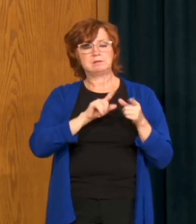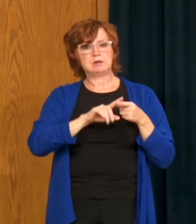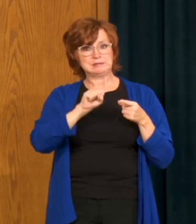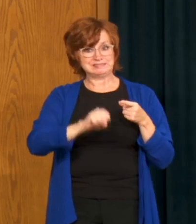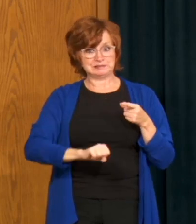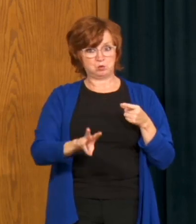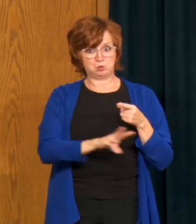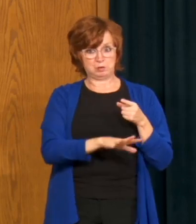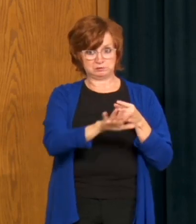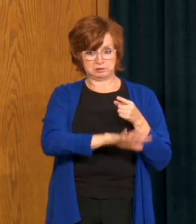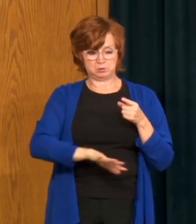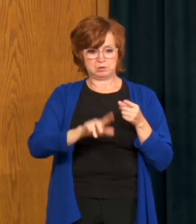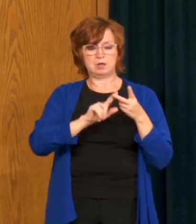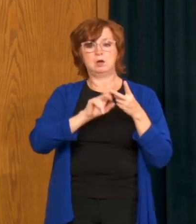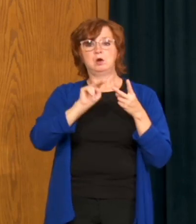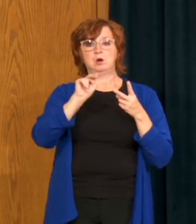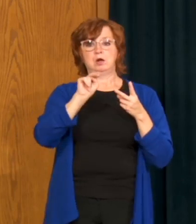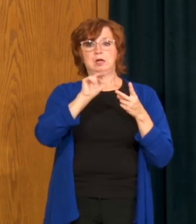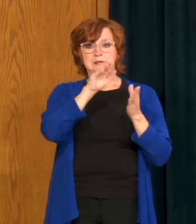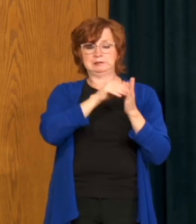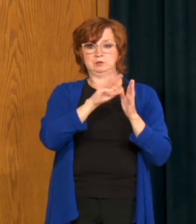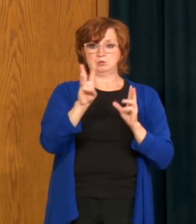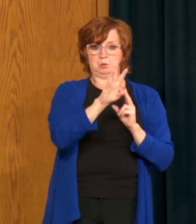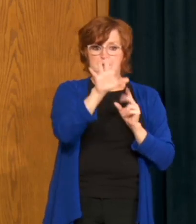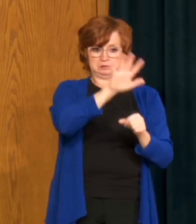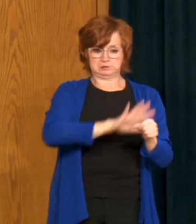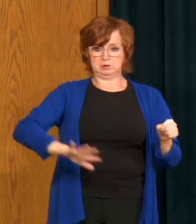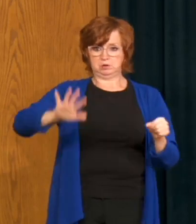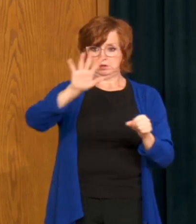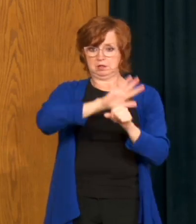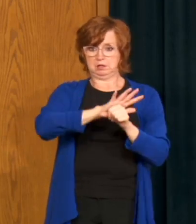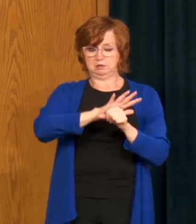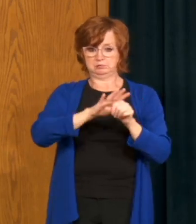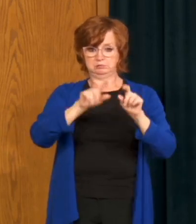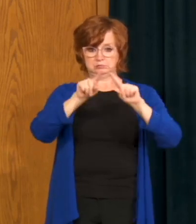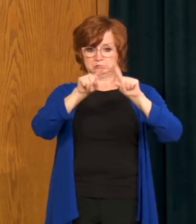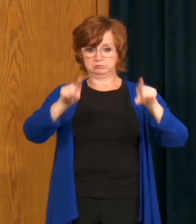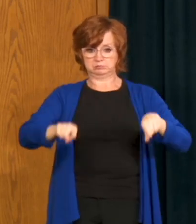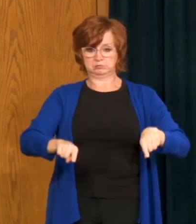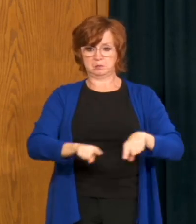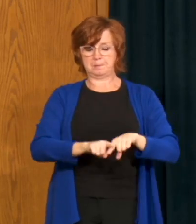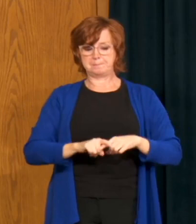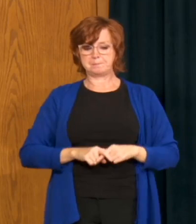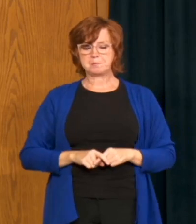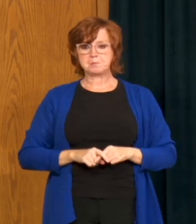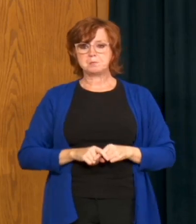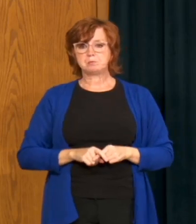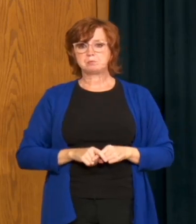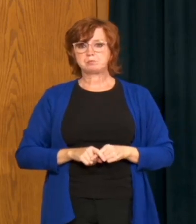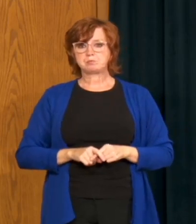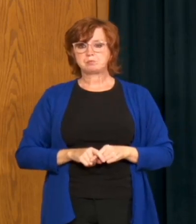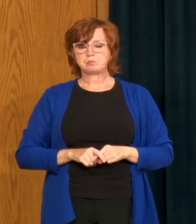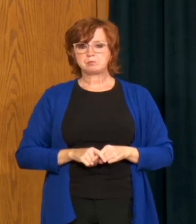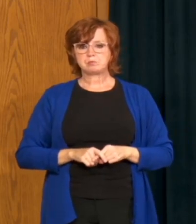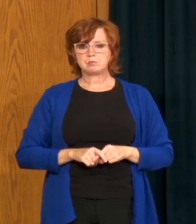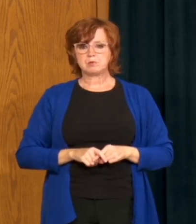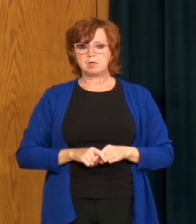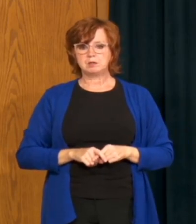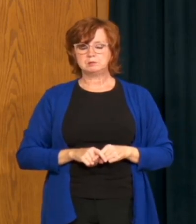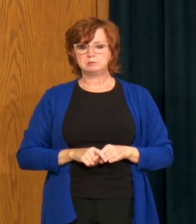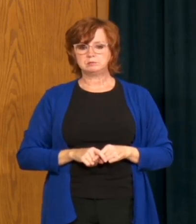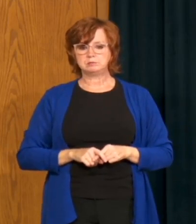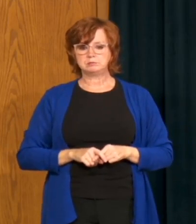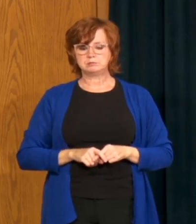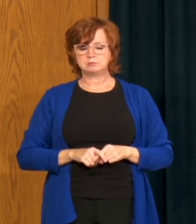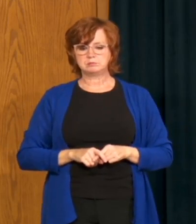that, just like for the Northwest, the cases really rose because there's active case finding on public health, cases and contacts offered testing.